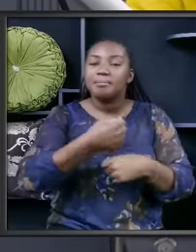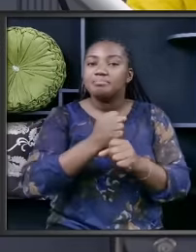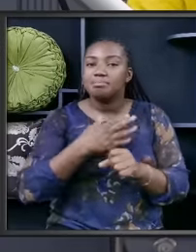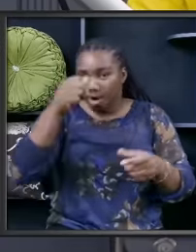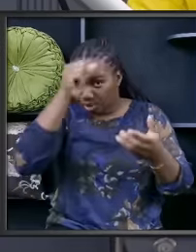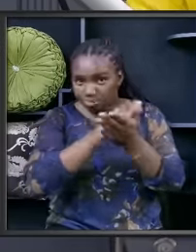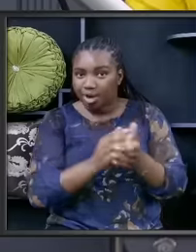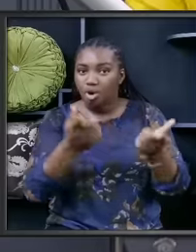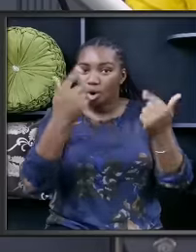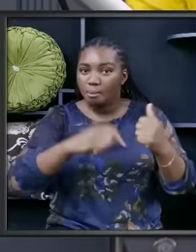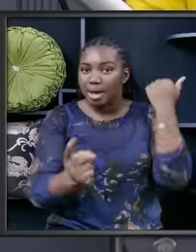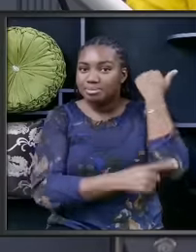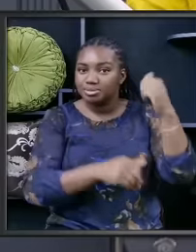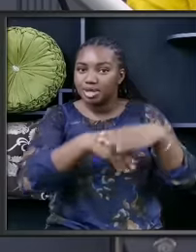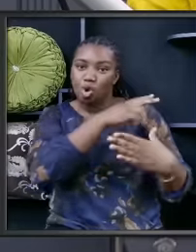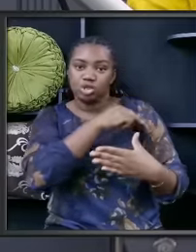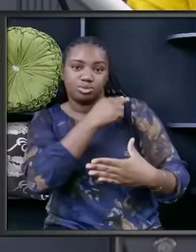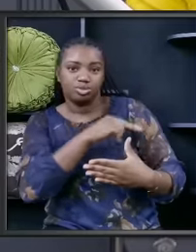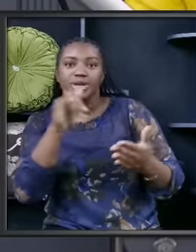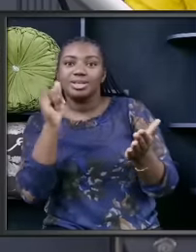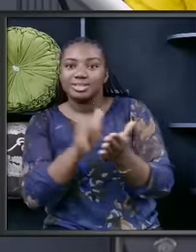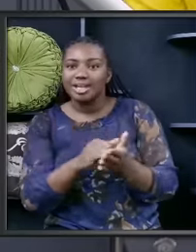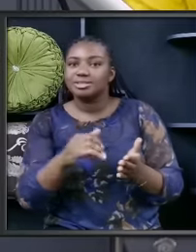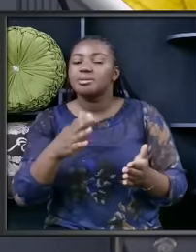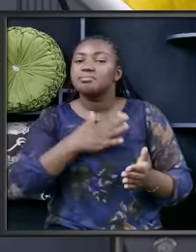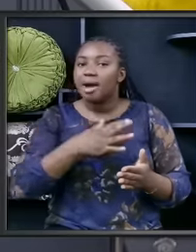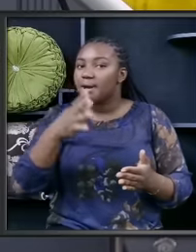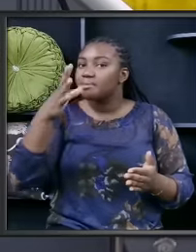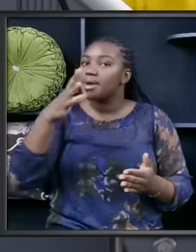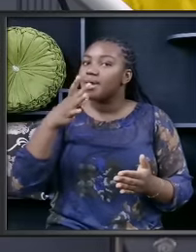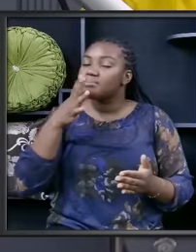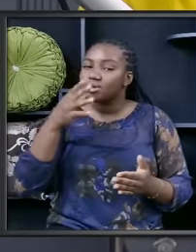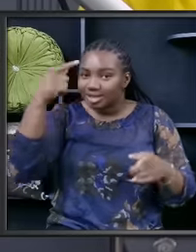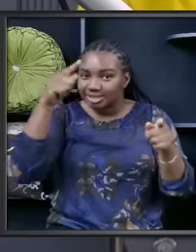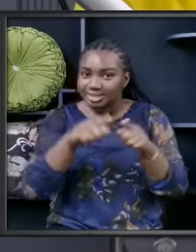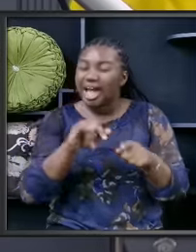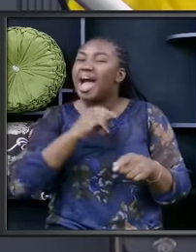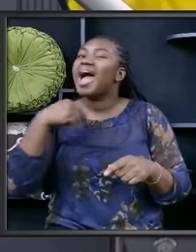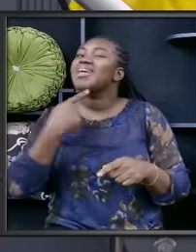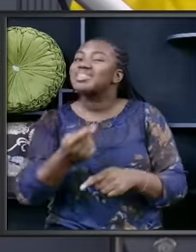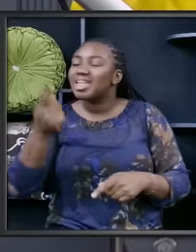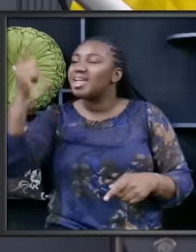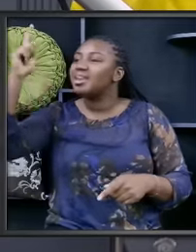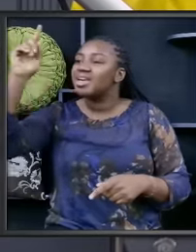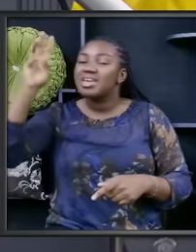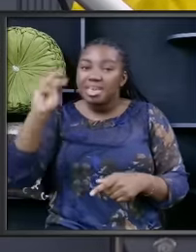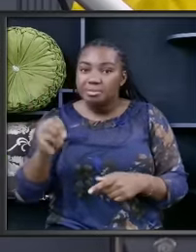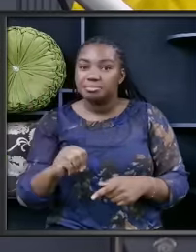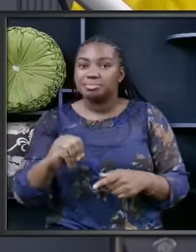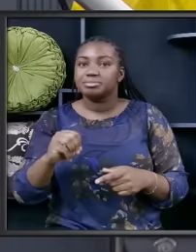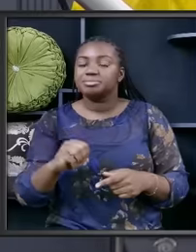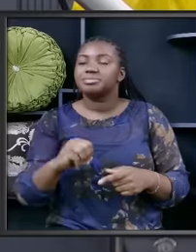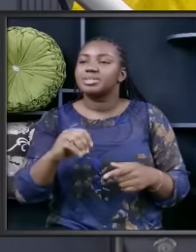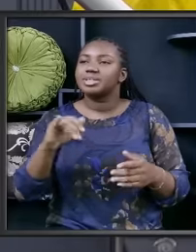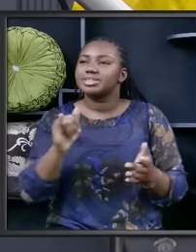say, make we go bewitch. And I tell mother, my husband. Your mother's sister. No, be say, I not tell him. Mm. I tell him, say, this woman come to me because now my uncle come tell me, say, he say,